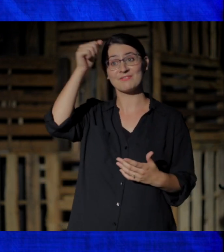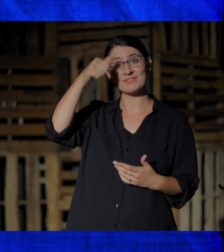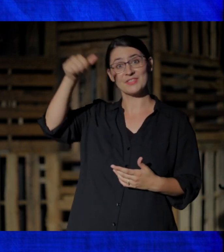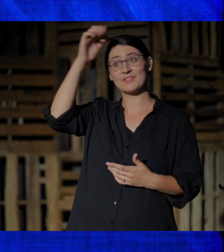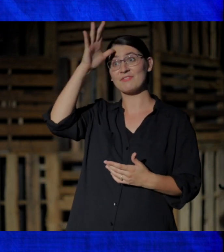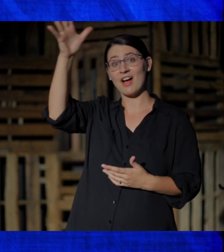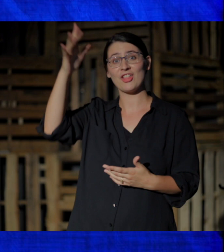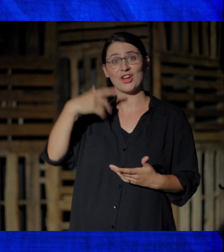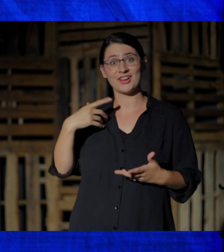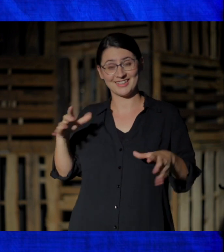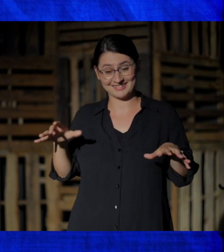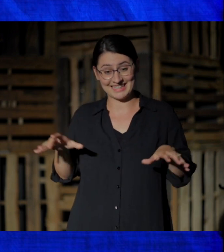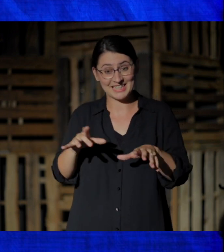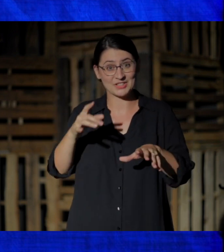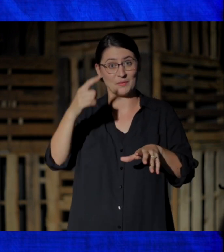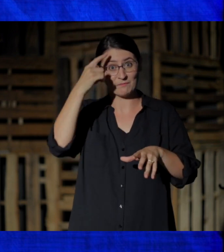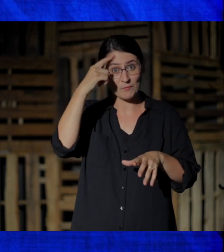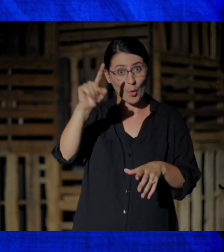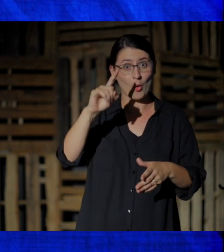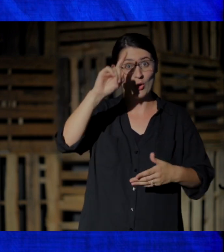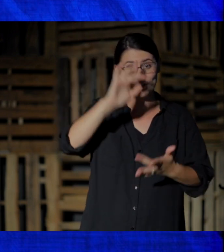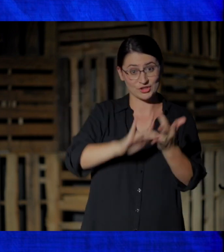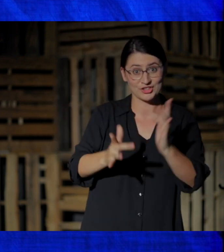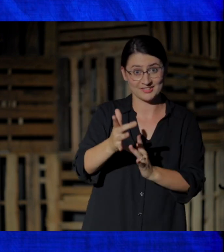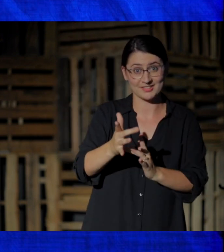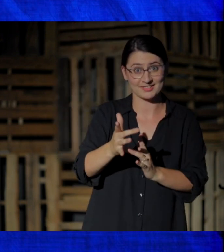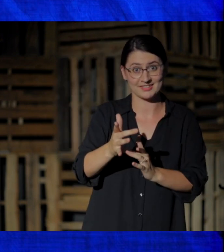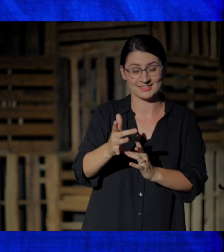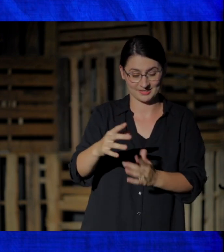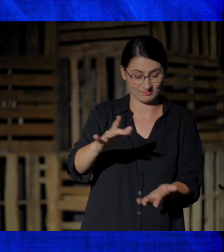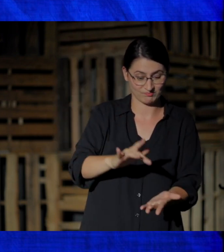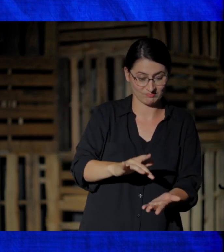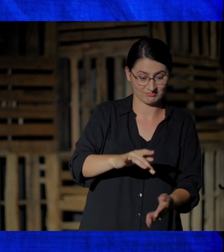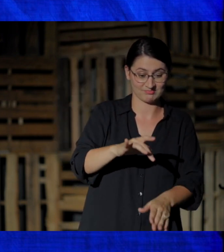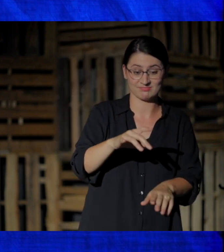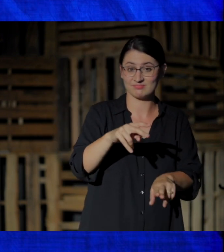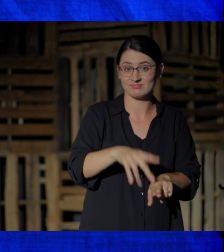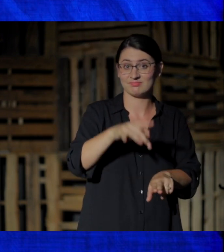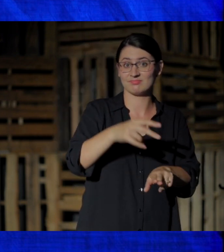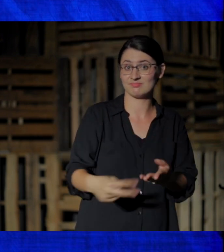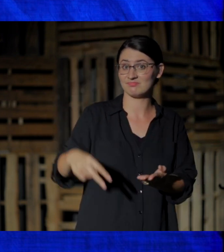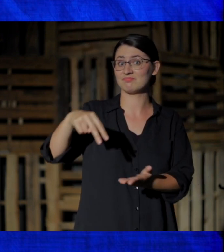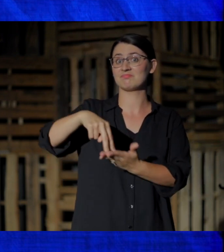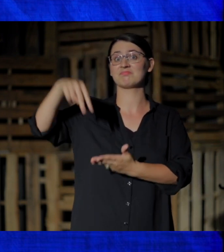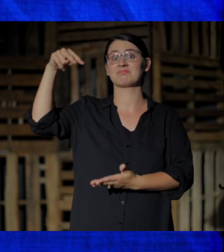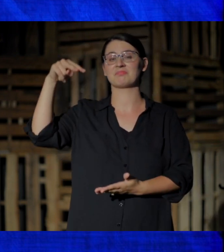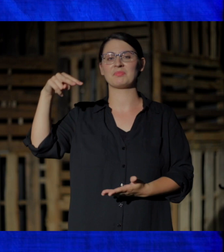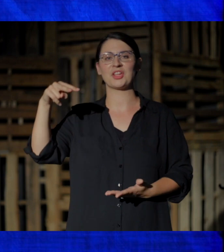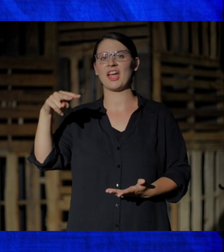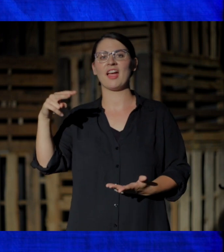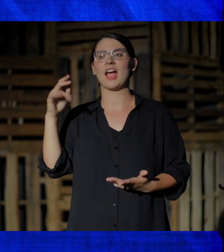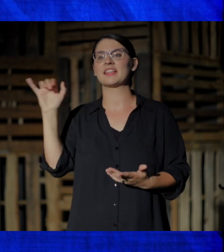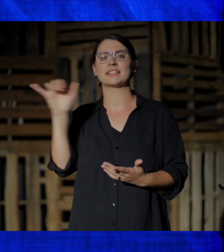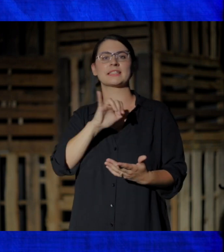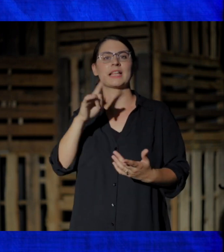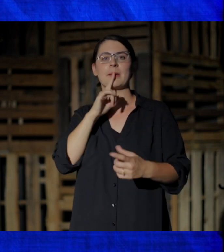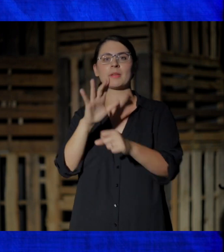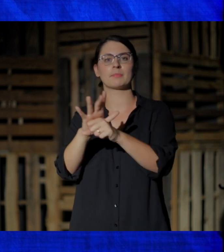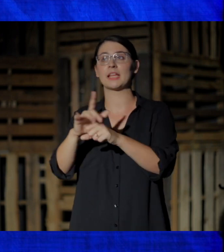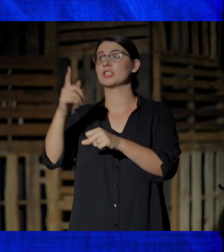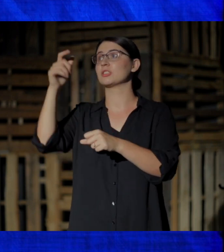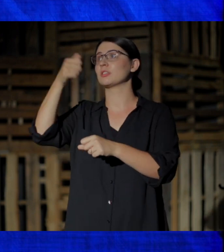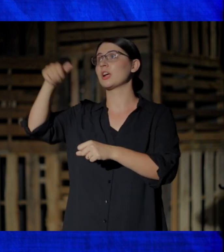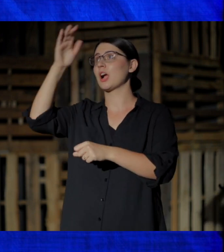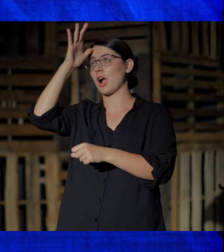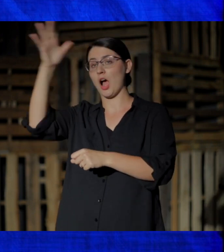the same manner, the same commitment, no less than the Father was committed to the eternal Son, is the Father committed to you and I that he